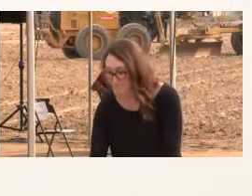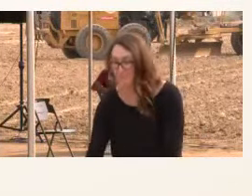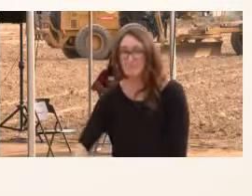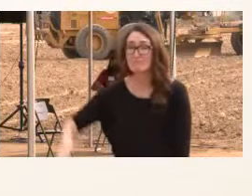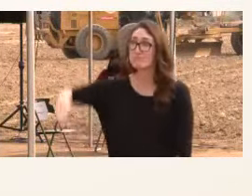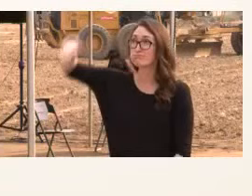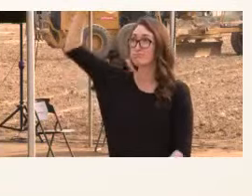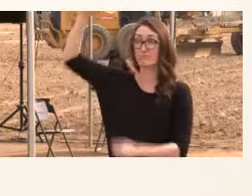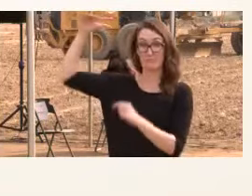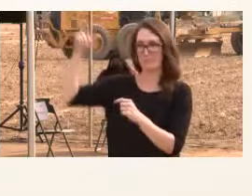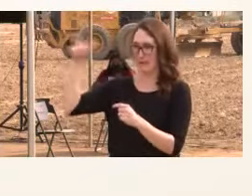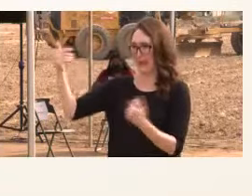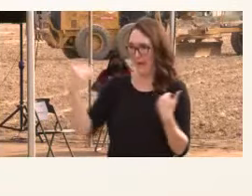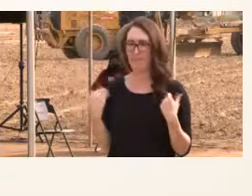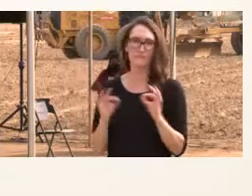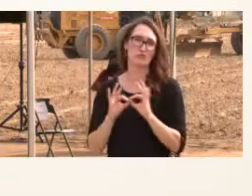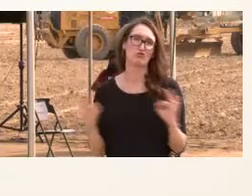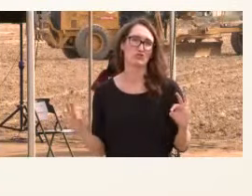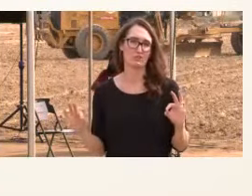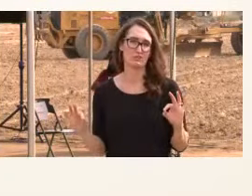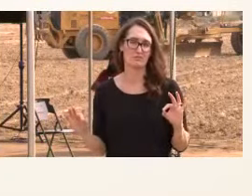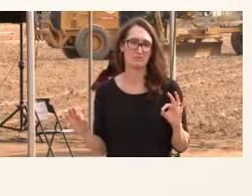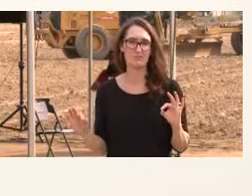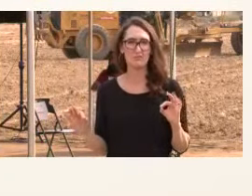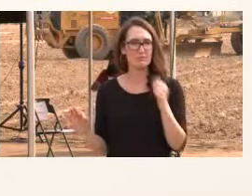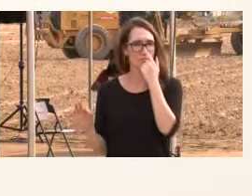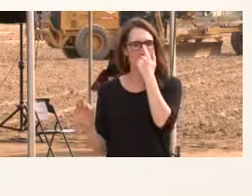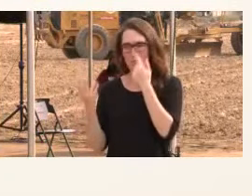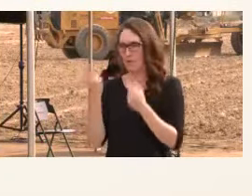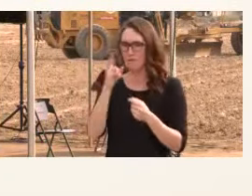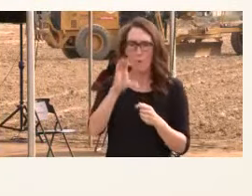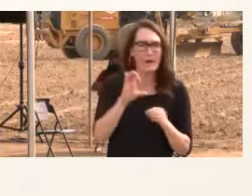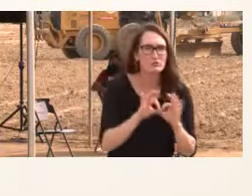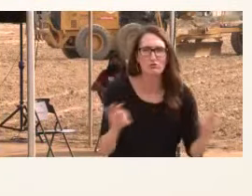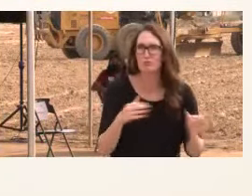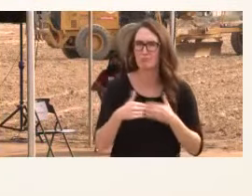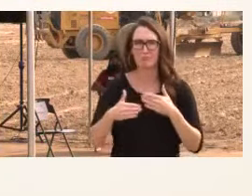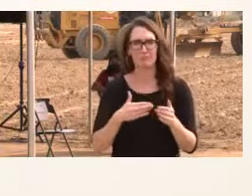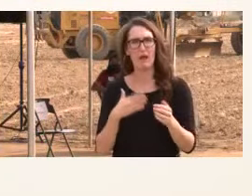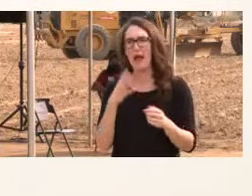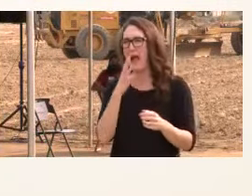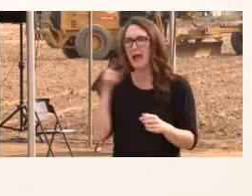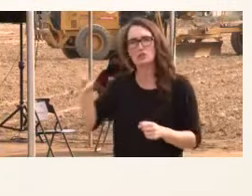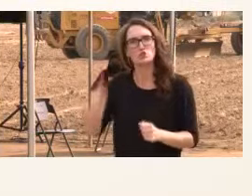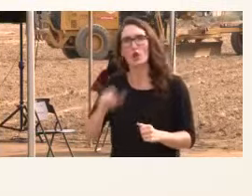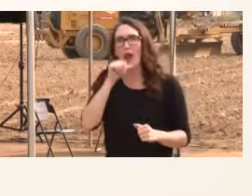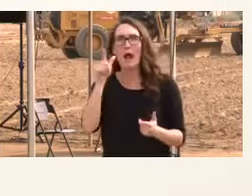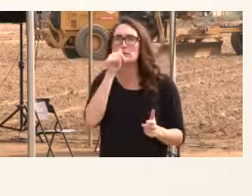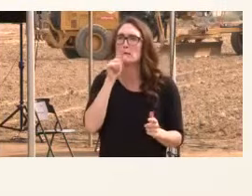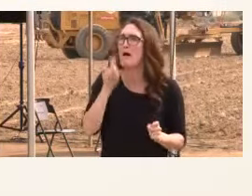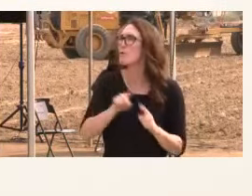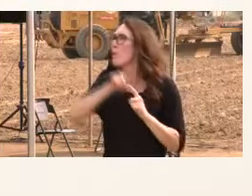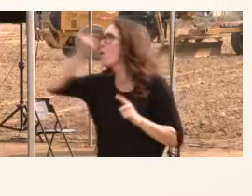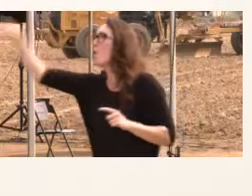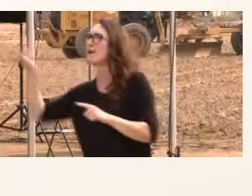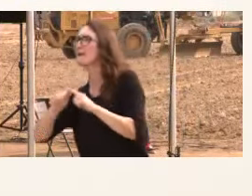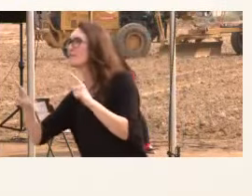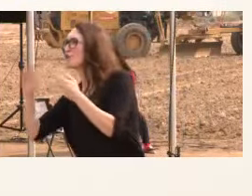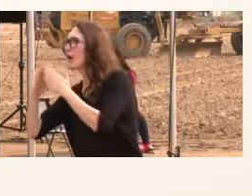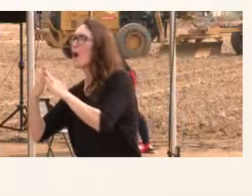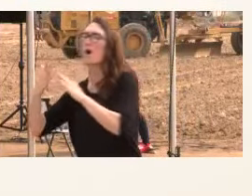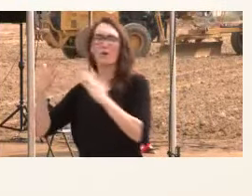an adult with a college degree and a vocational degree without having to leave town to see that reinvestment